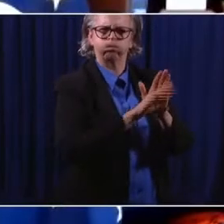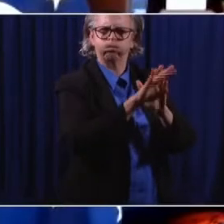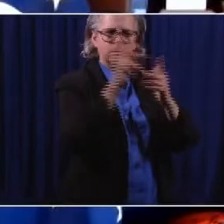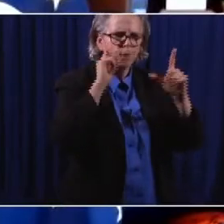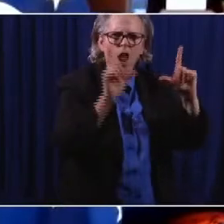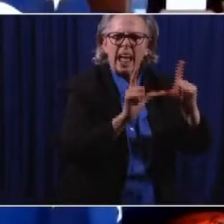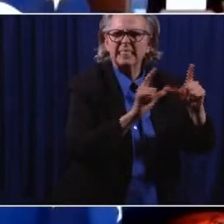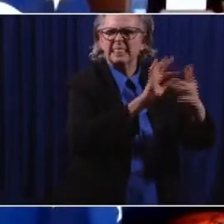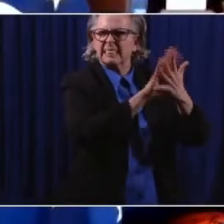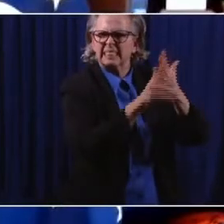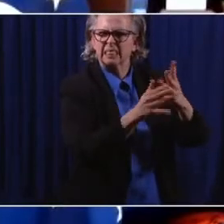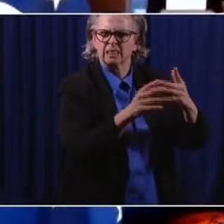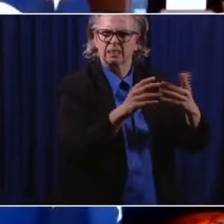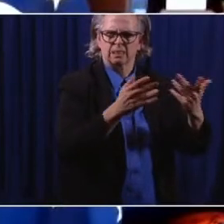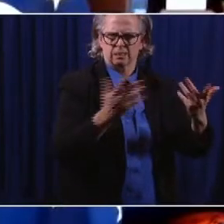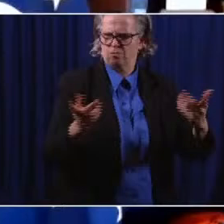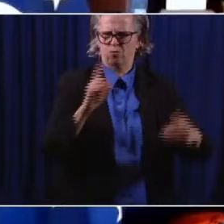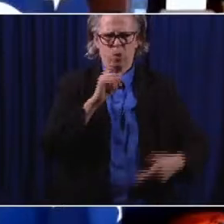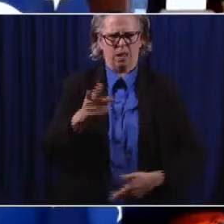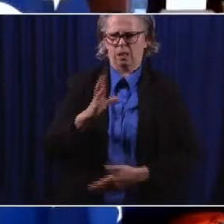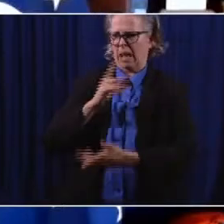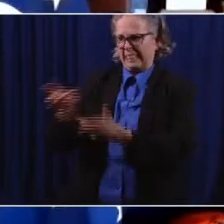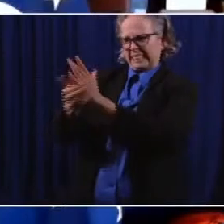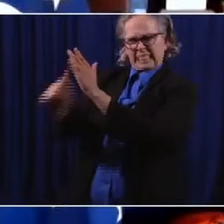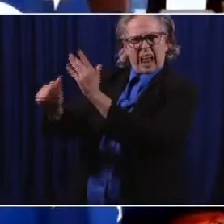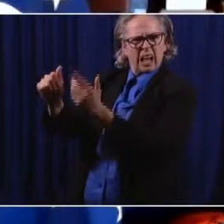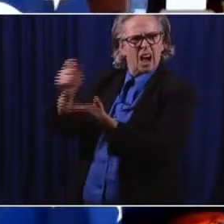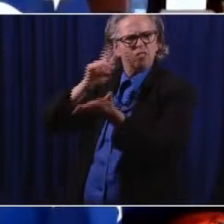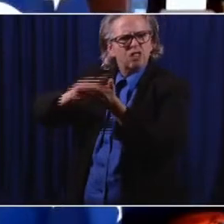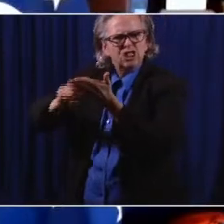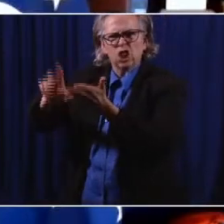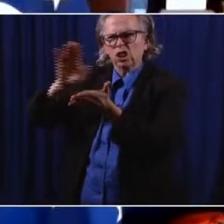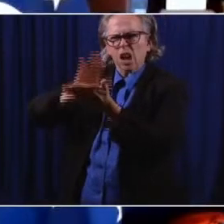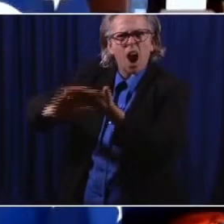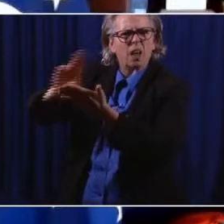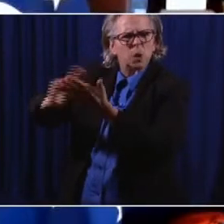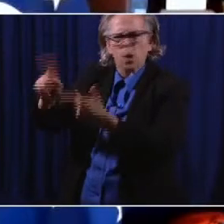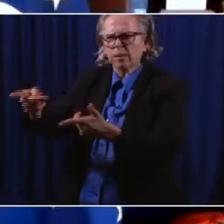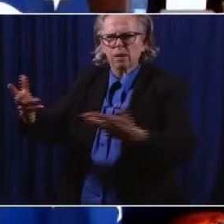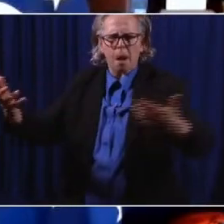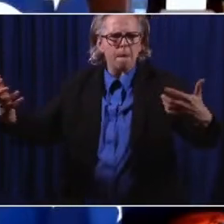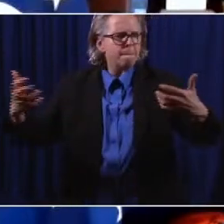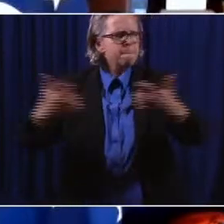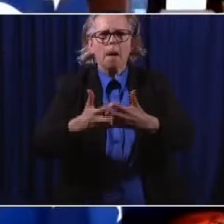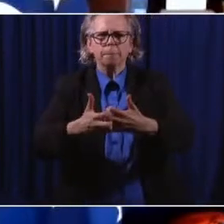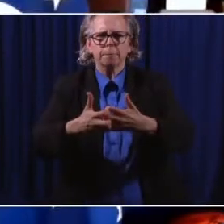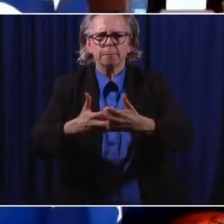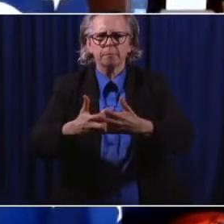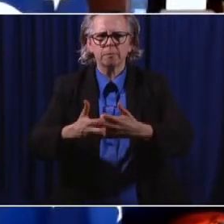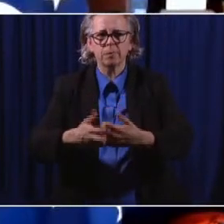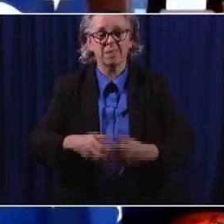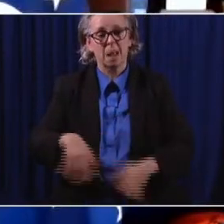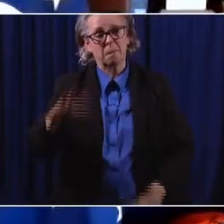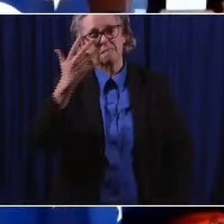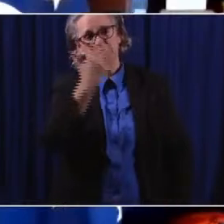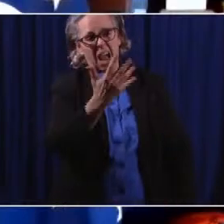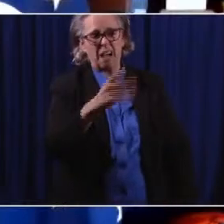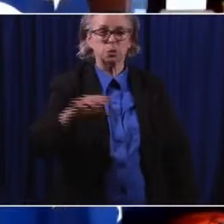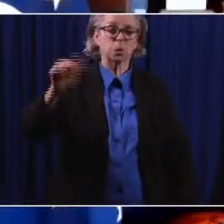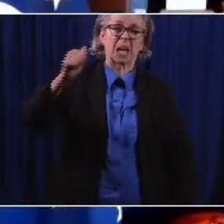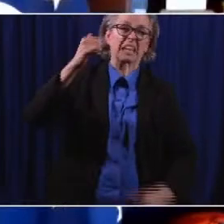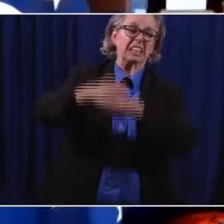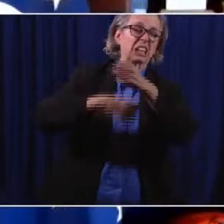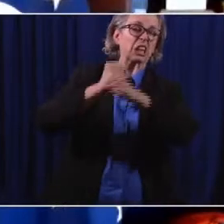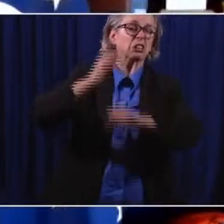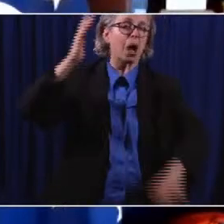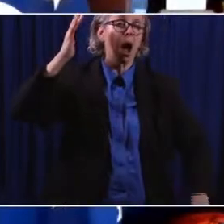that's happening in our colleges and universities. 5 or 10 years from now, there's going to be a great